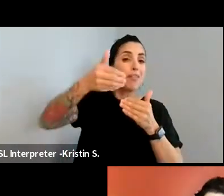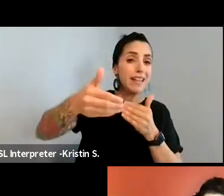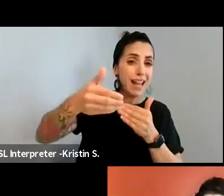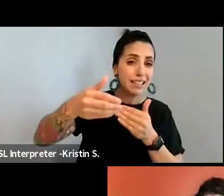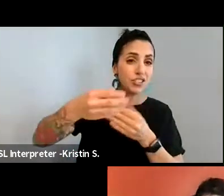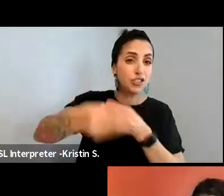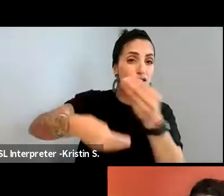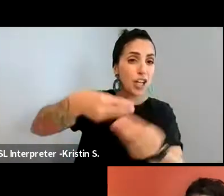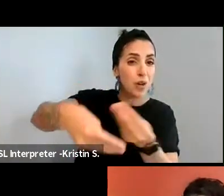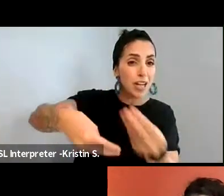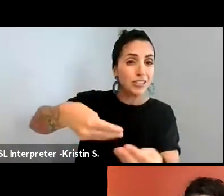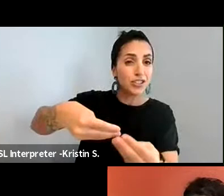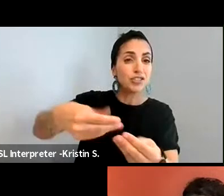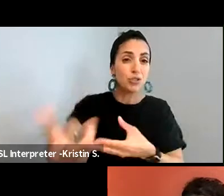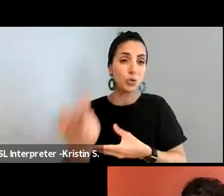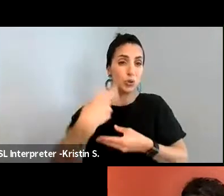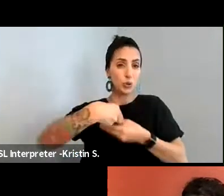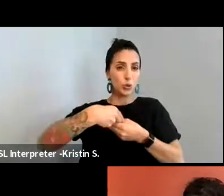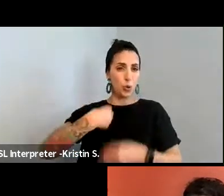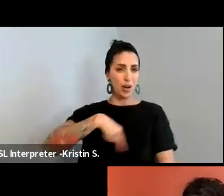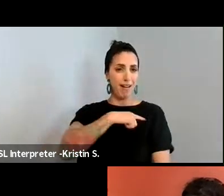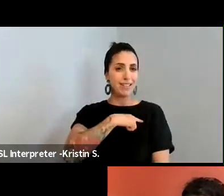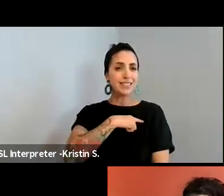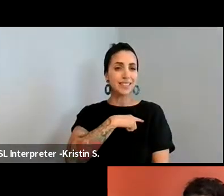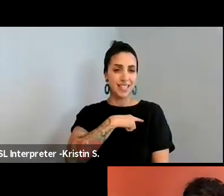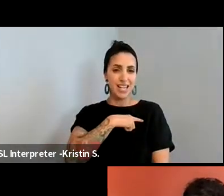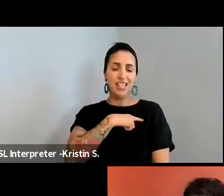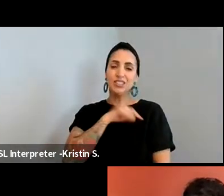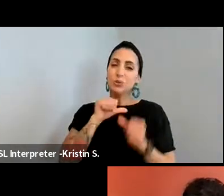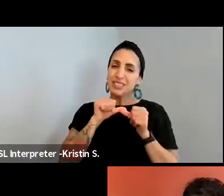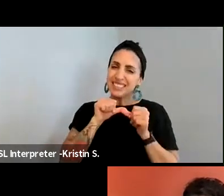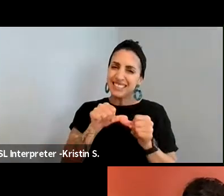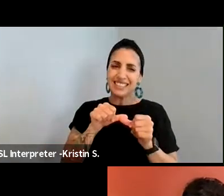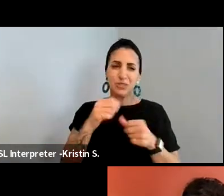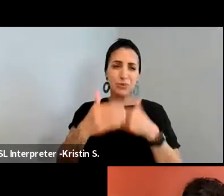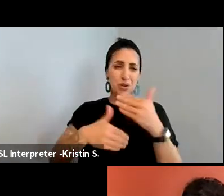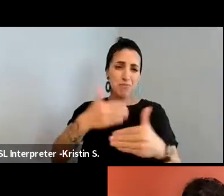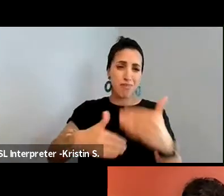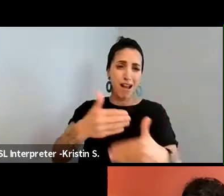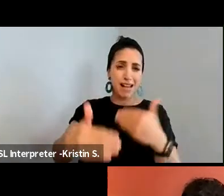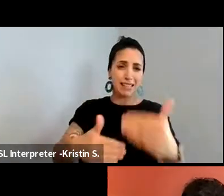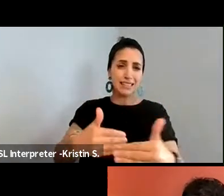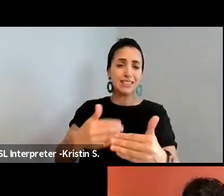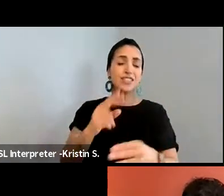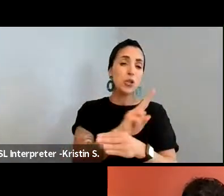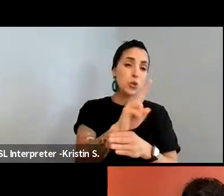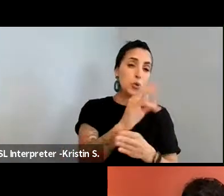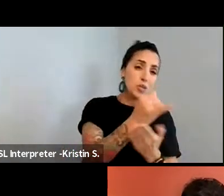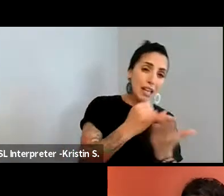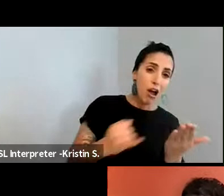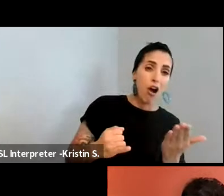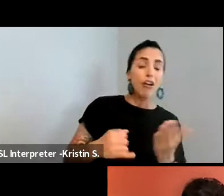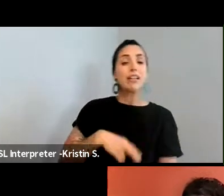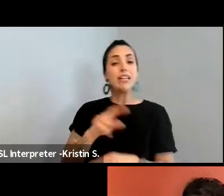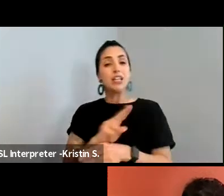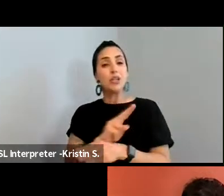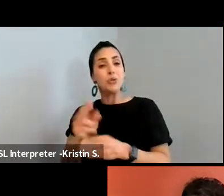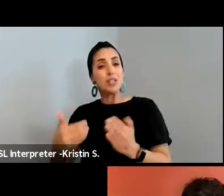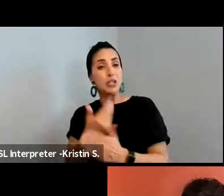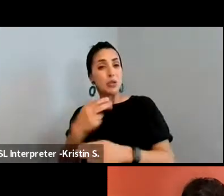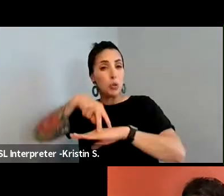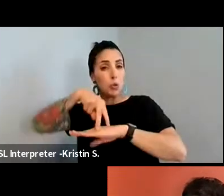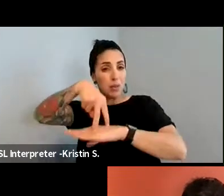So I think about ongoing processes or have the art and the platform that be transformative. I do